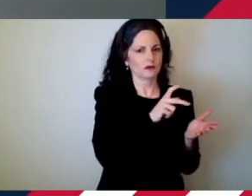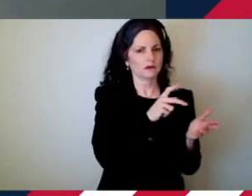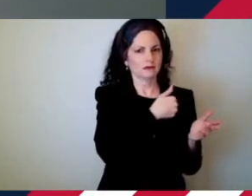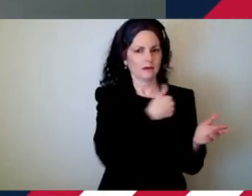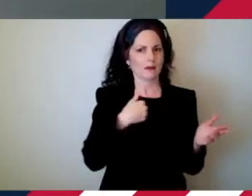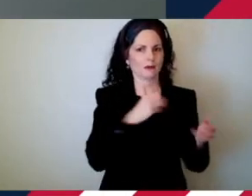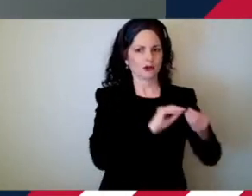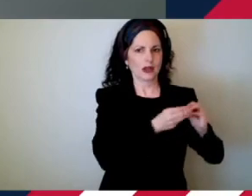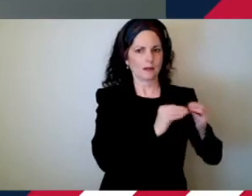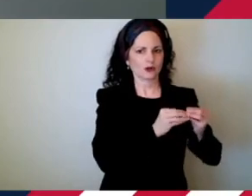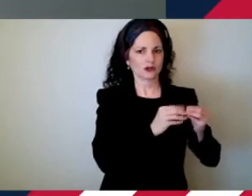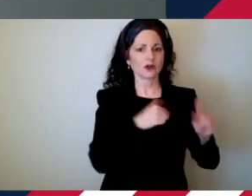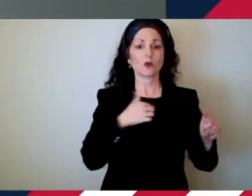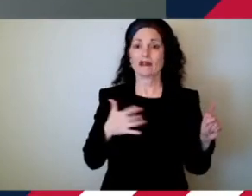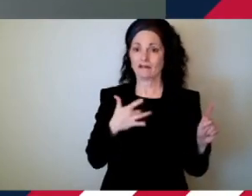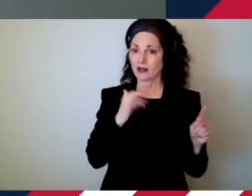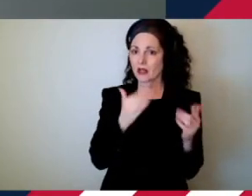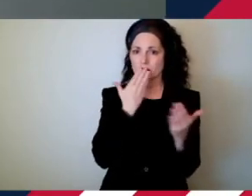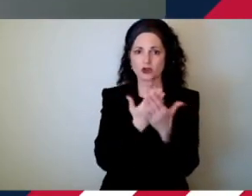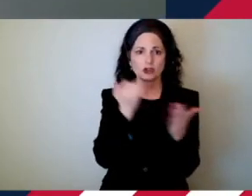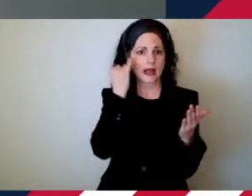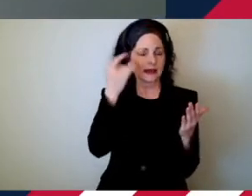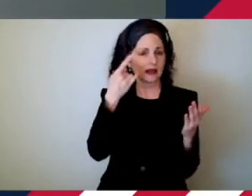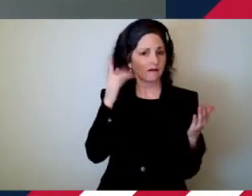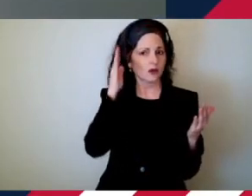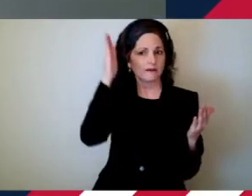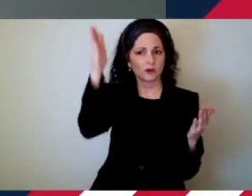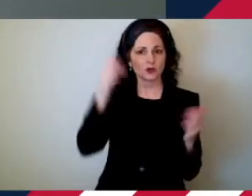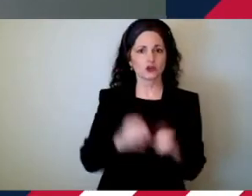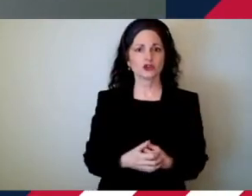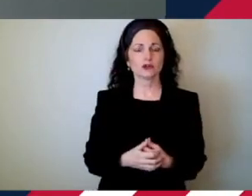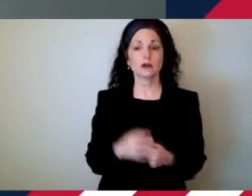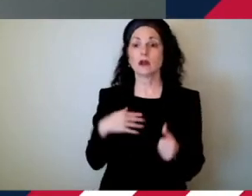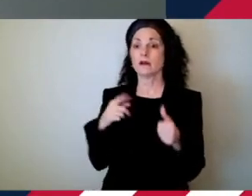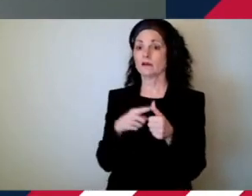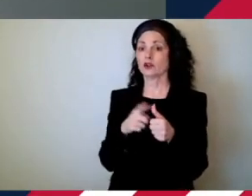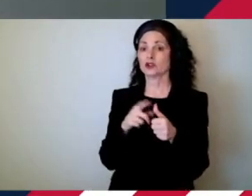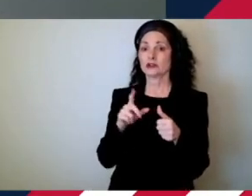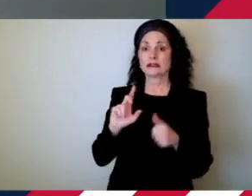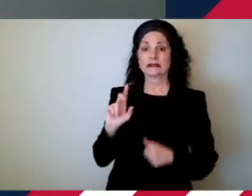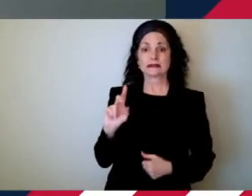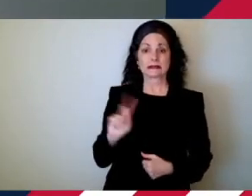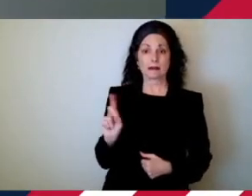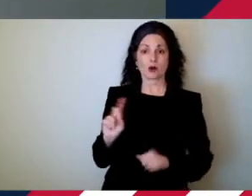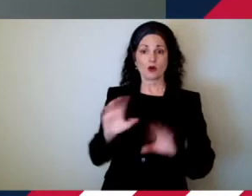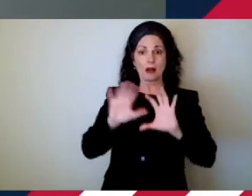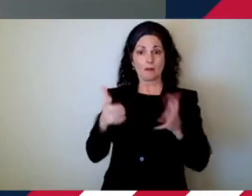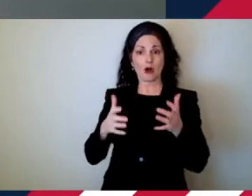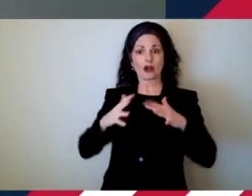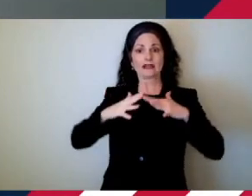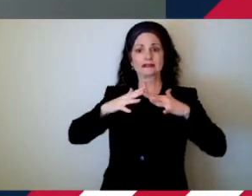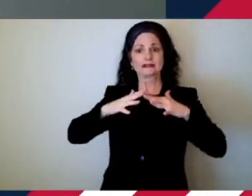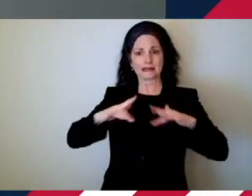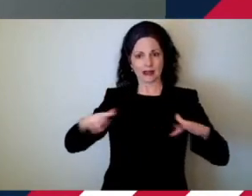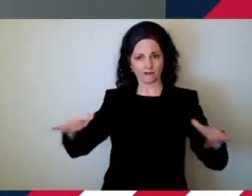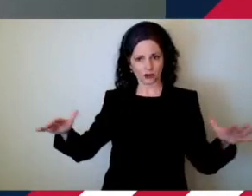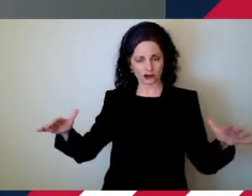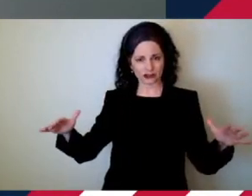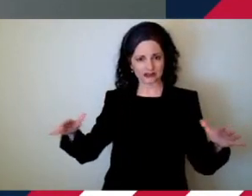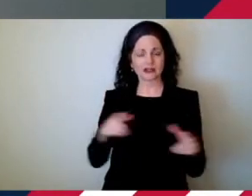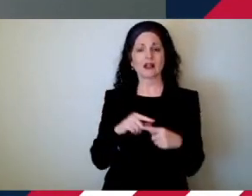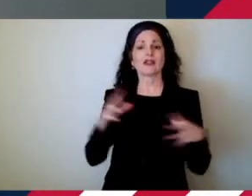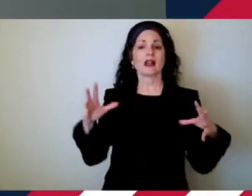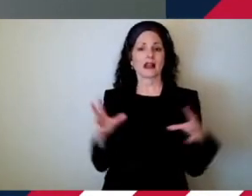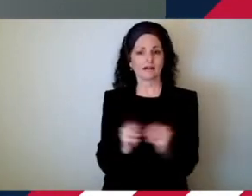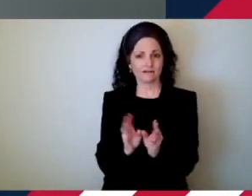going forward. First, the Democratic Party is a diverse party, and the Democratic National Convention and the party platform should